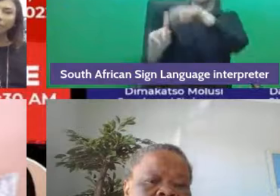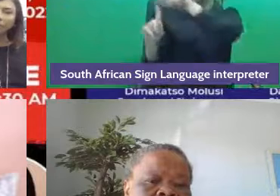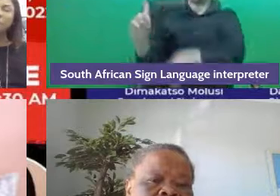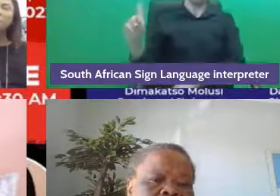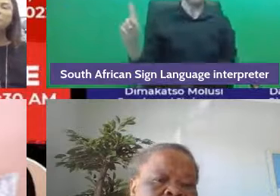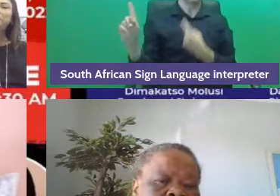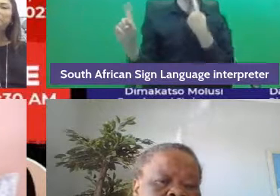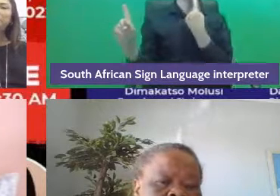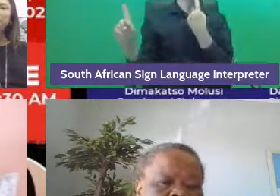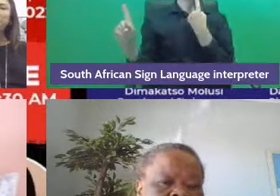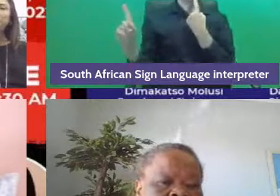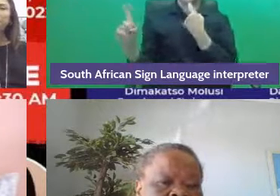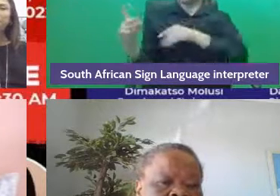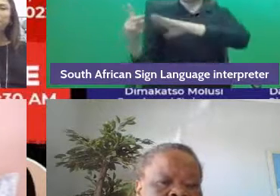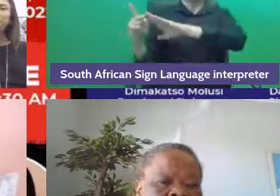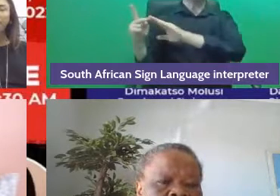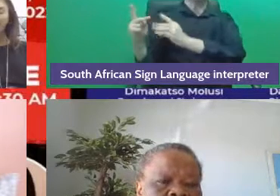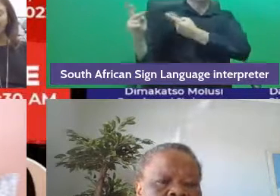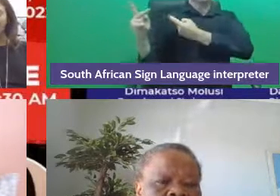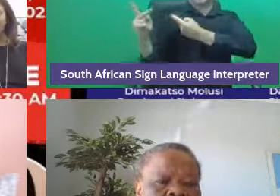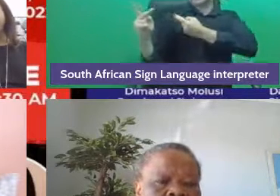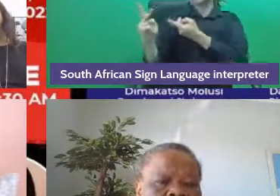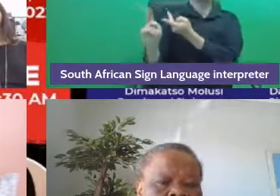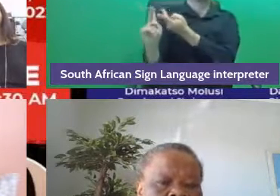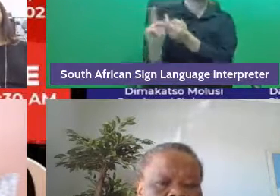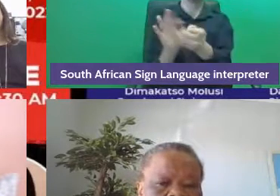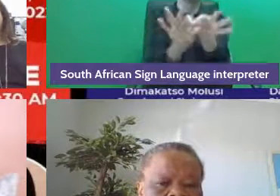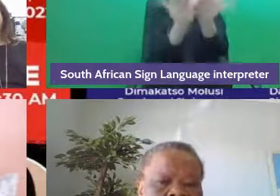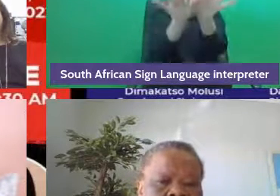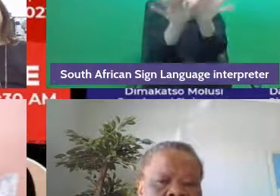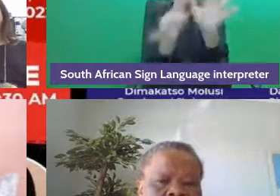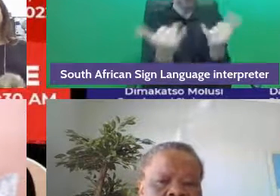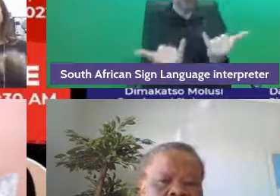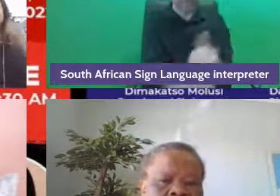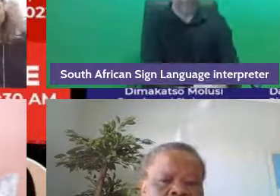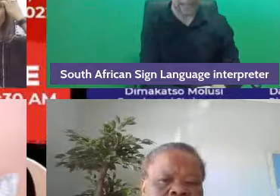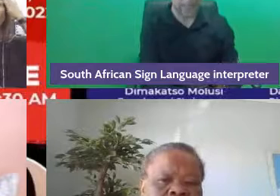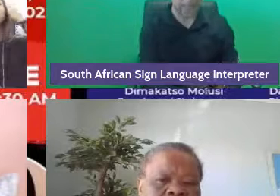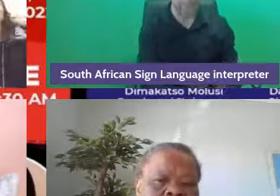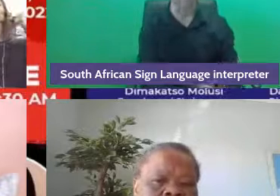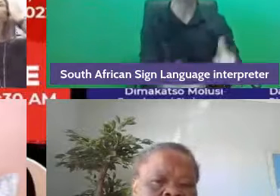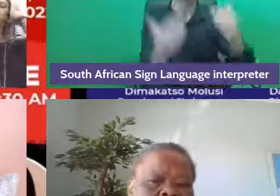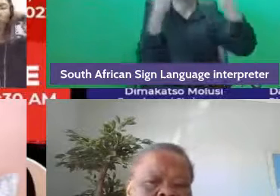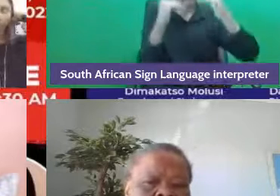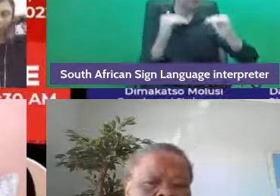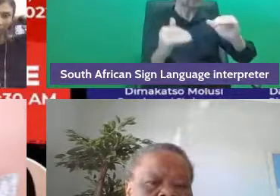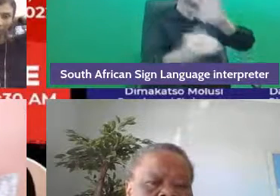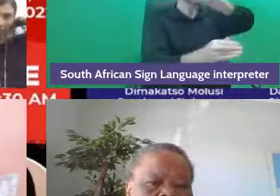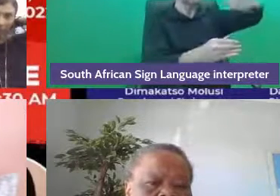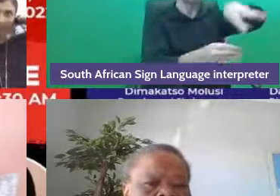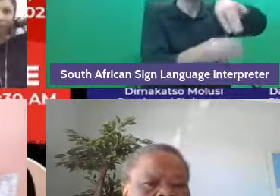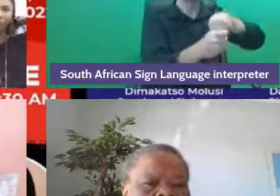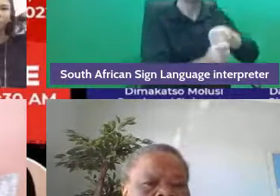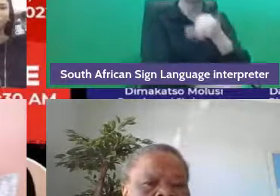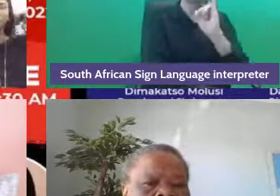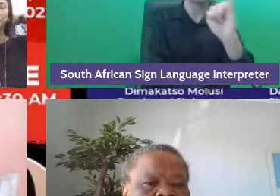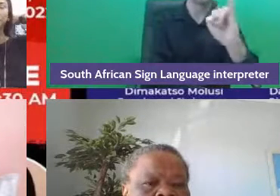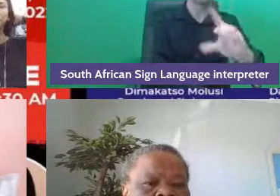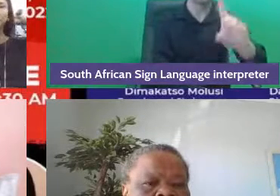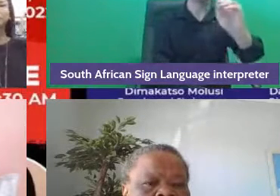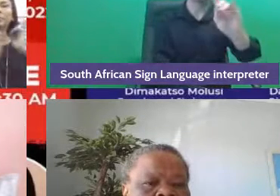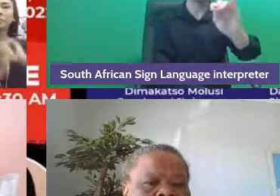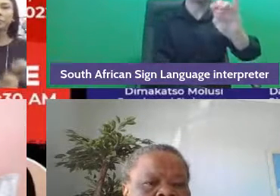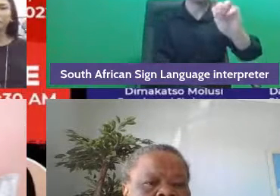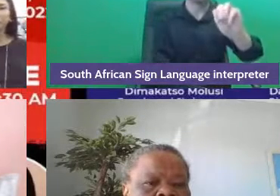will be our interpreters for the session. In our esteemed panelists, we are also joined by Dimakatso Molusi, who is